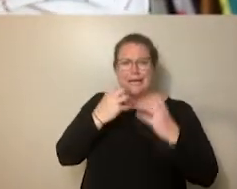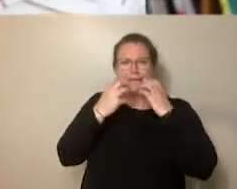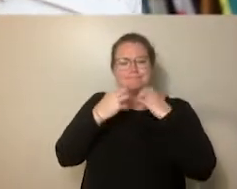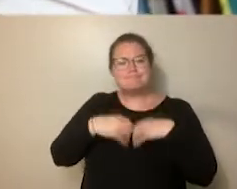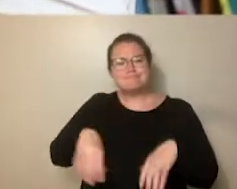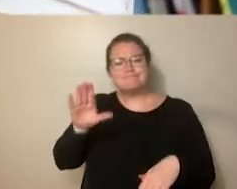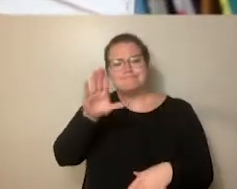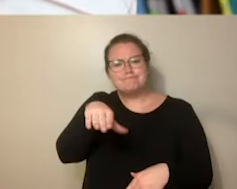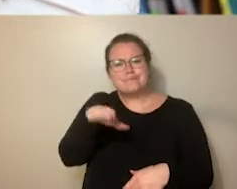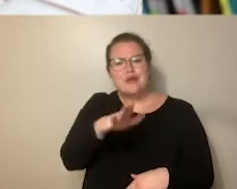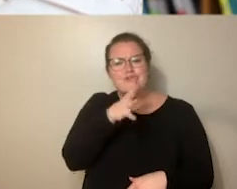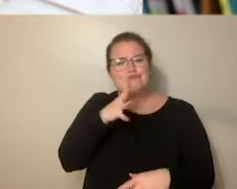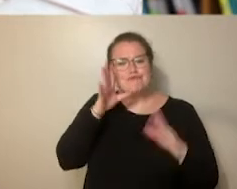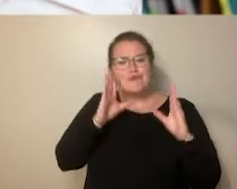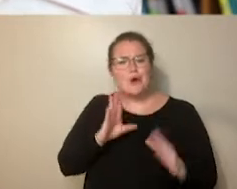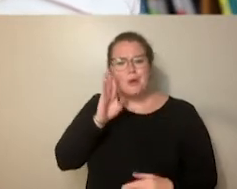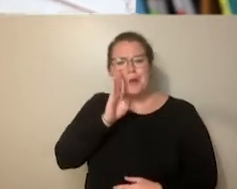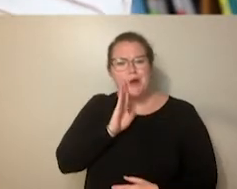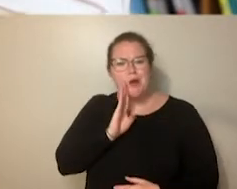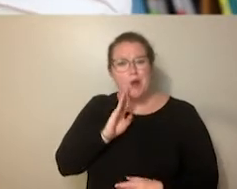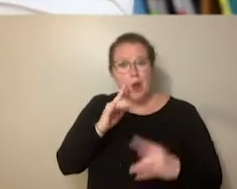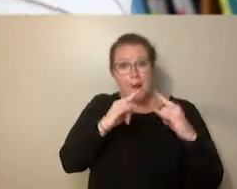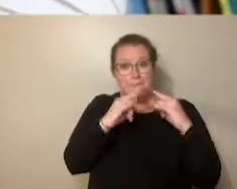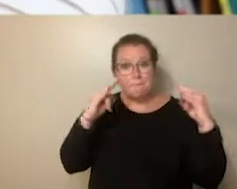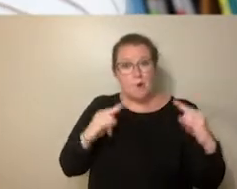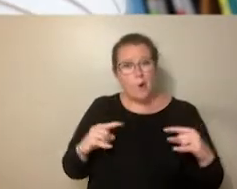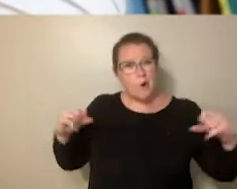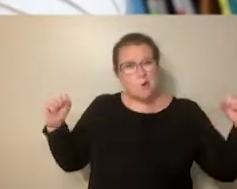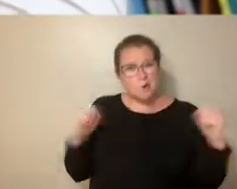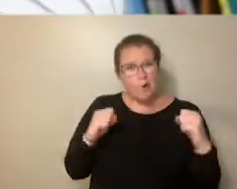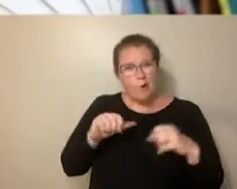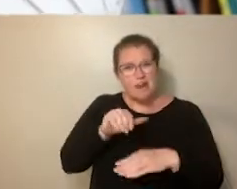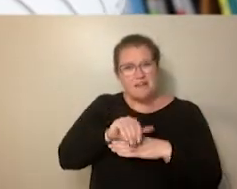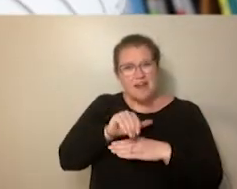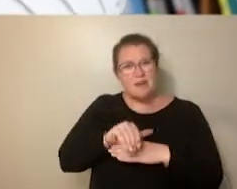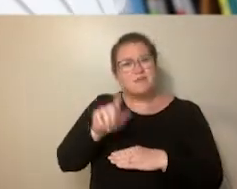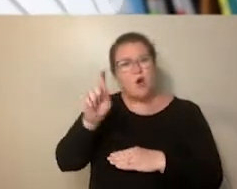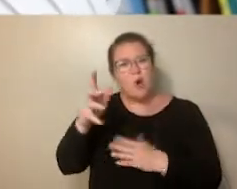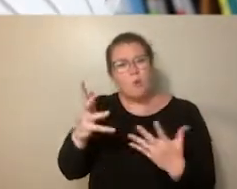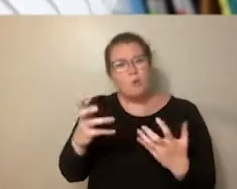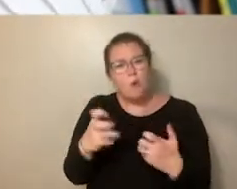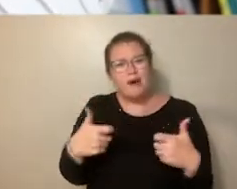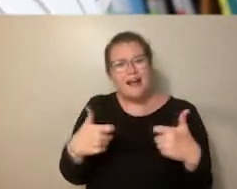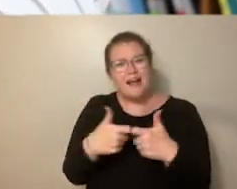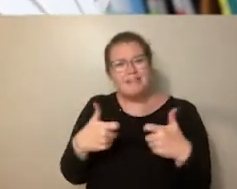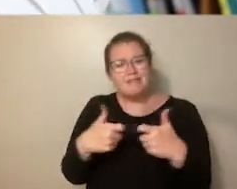night. We'd like some electric blankets. Sincerely, the cows.